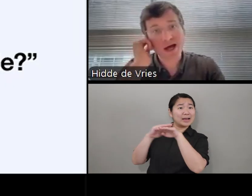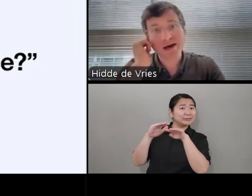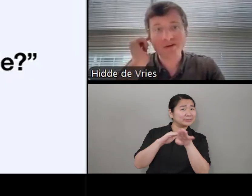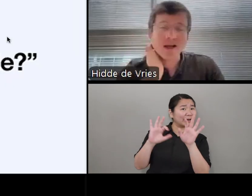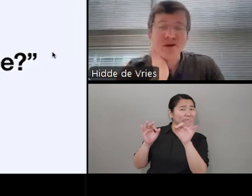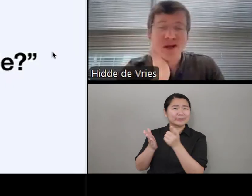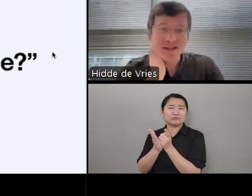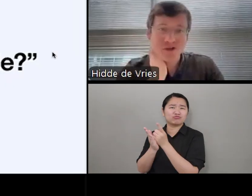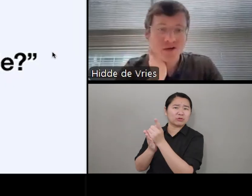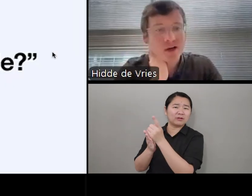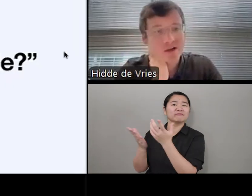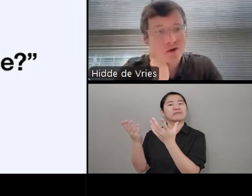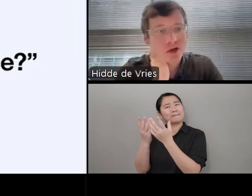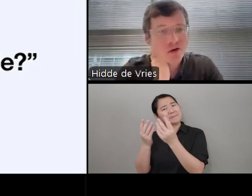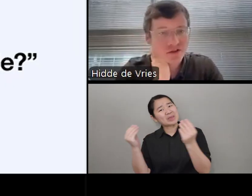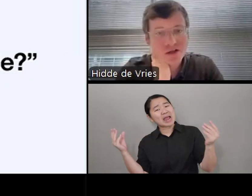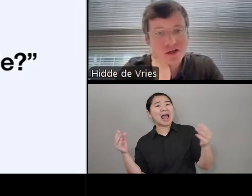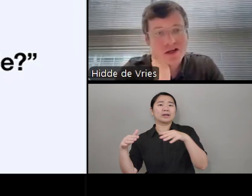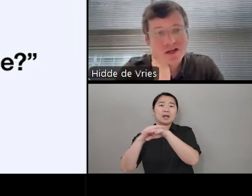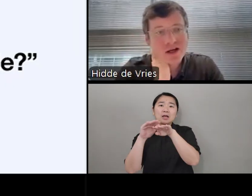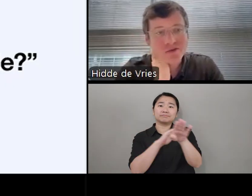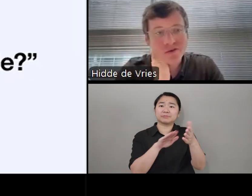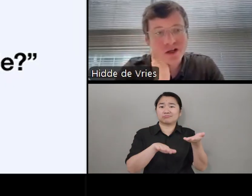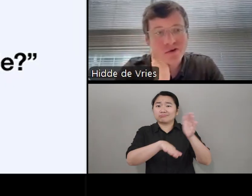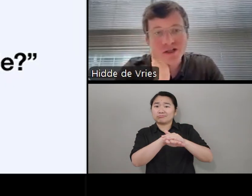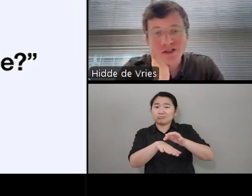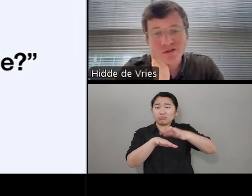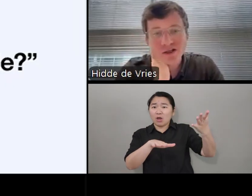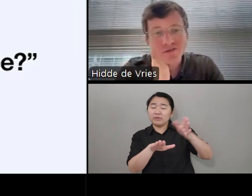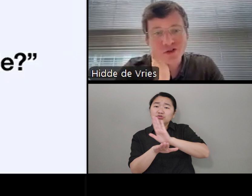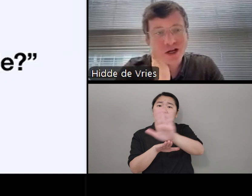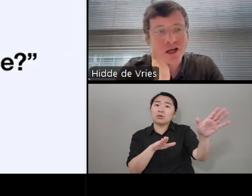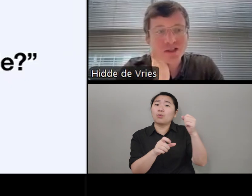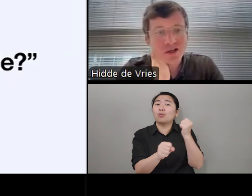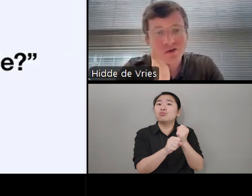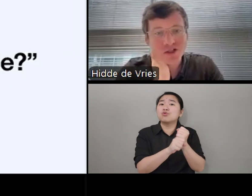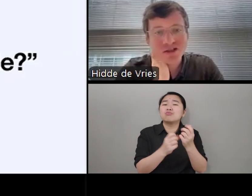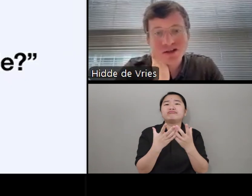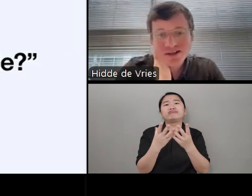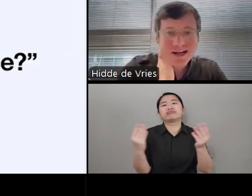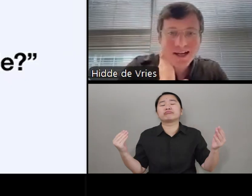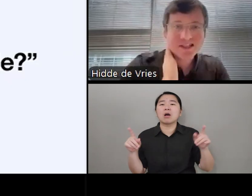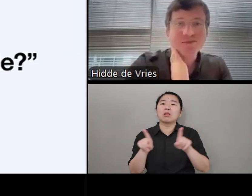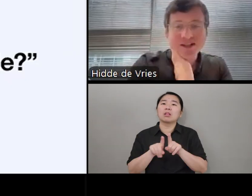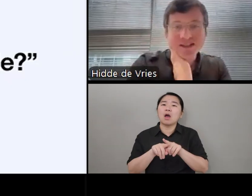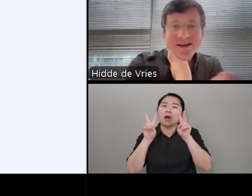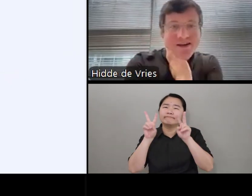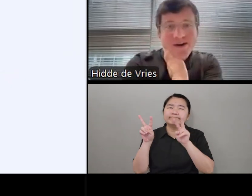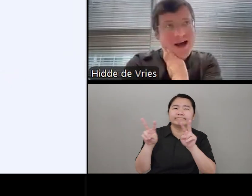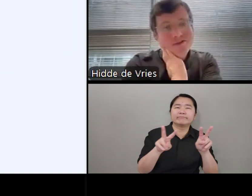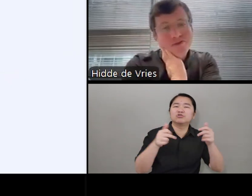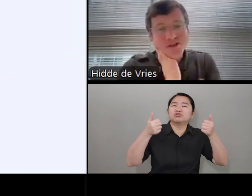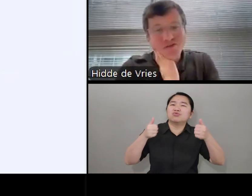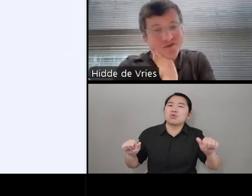will have and be answering quite often. And we have a lot of ways to kind of try and answer that question. Next slide, please.